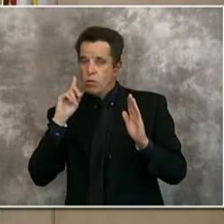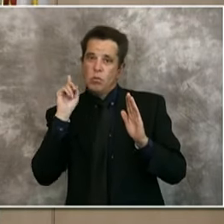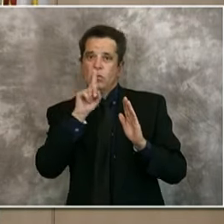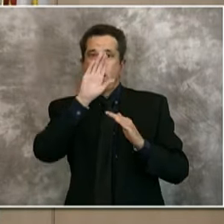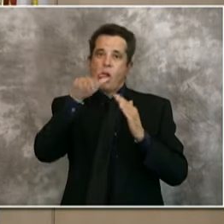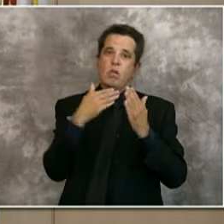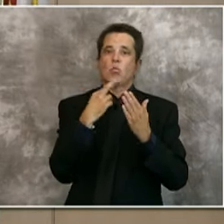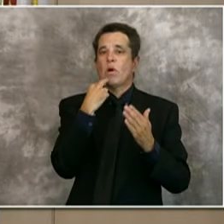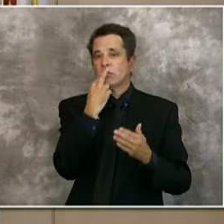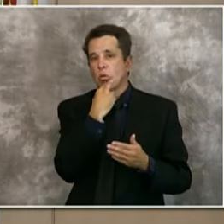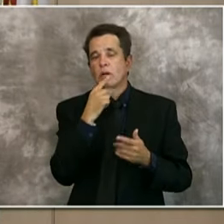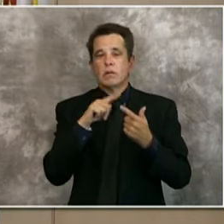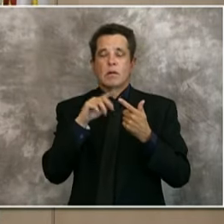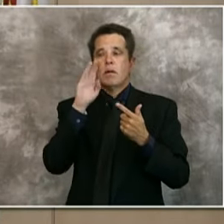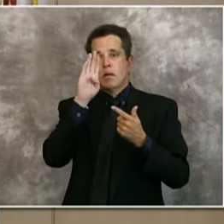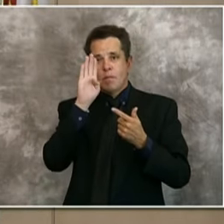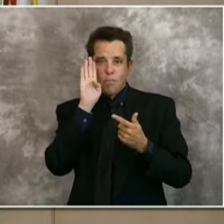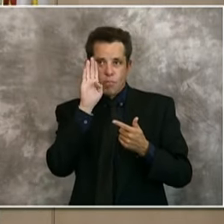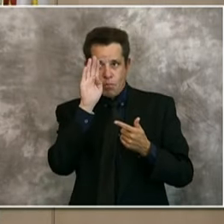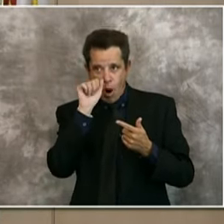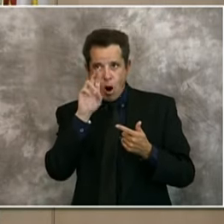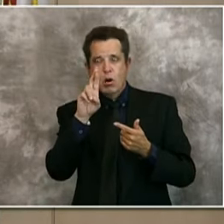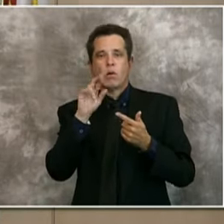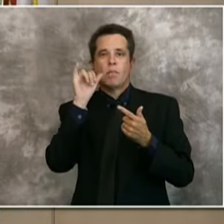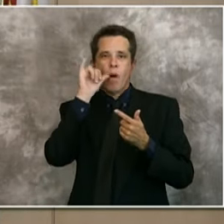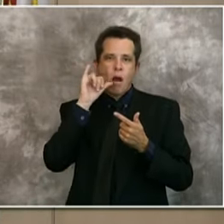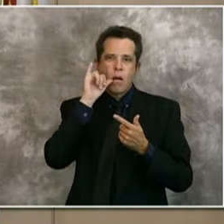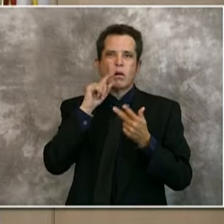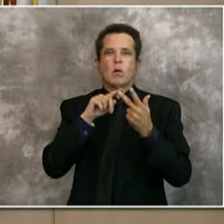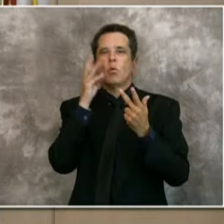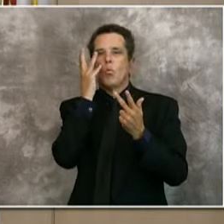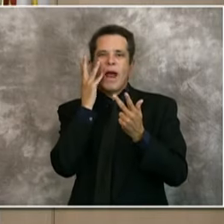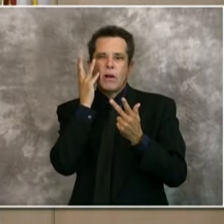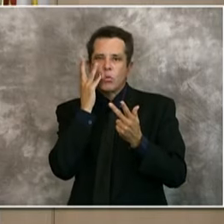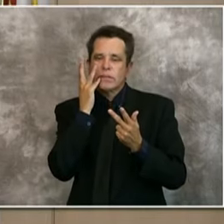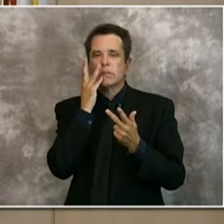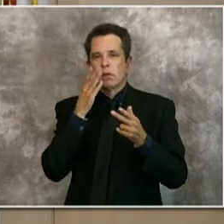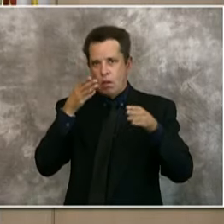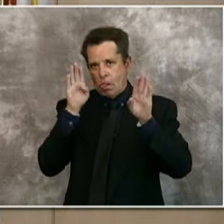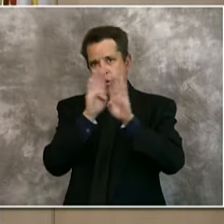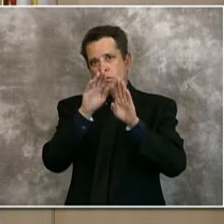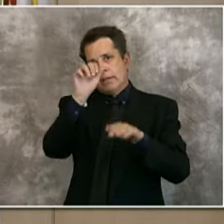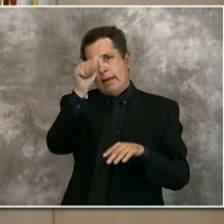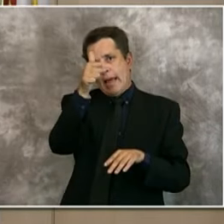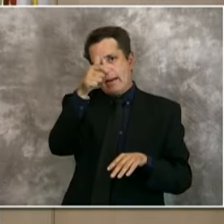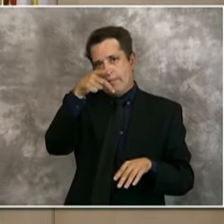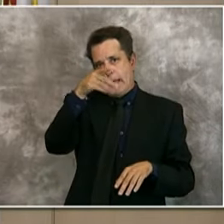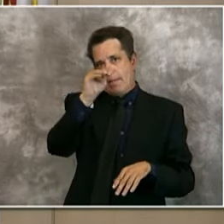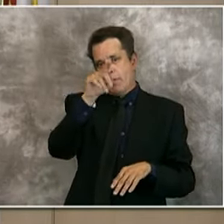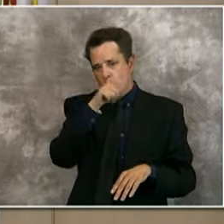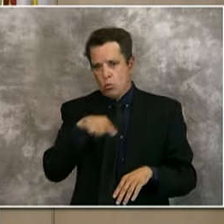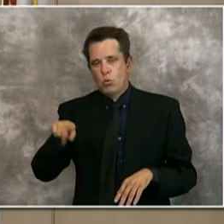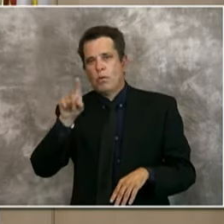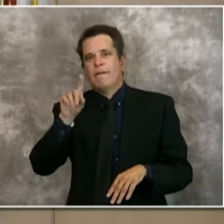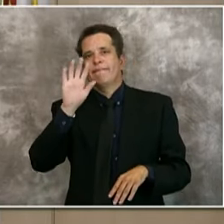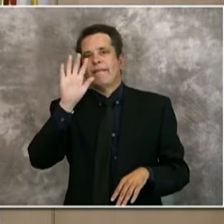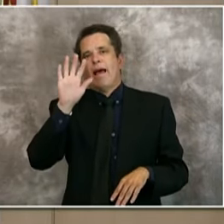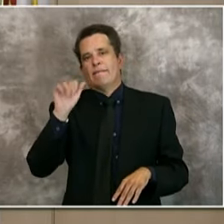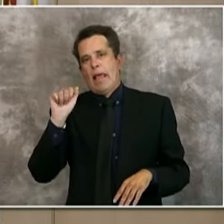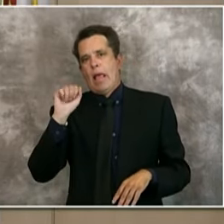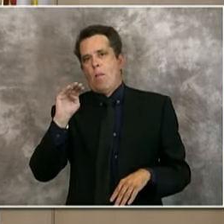bars, wineries, distilleries, and breweries shall be closed from 10 p.m. until 5 a.m. every